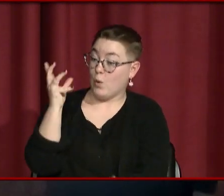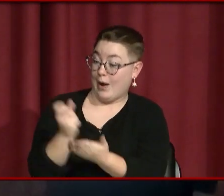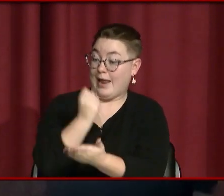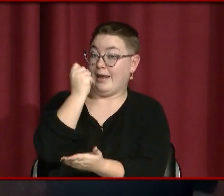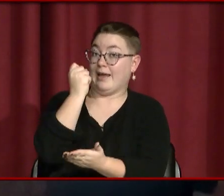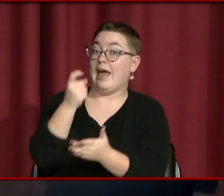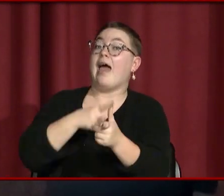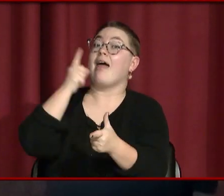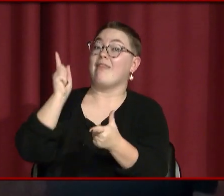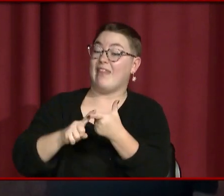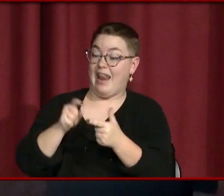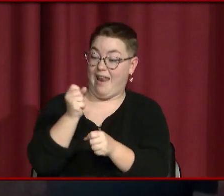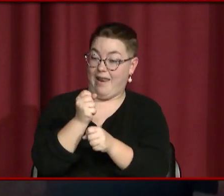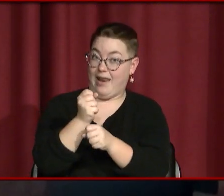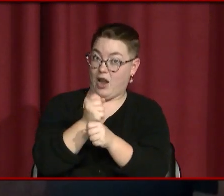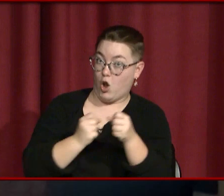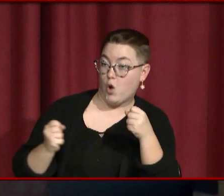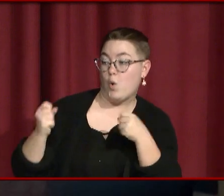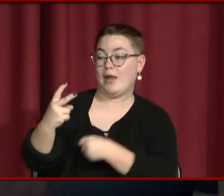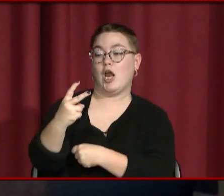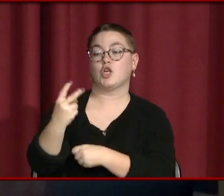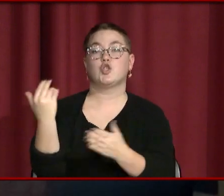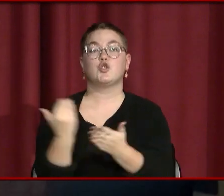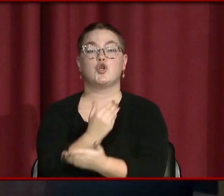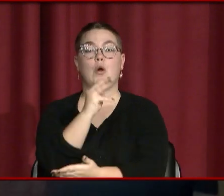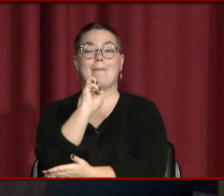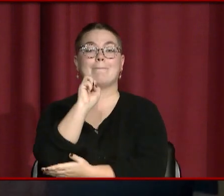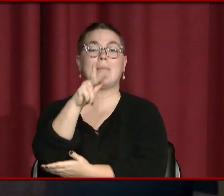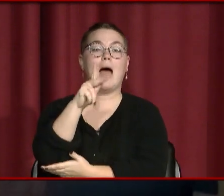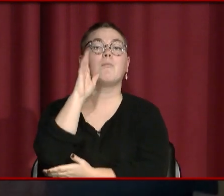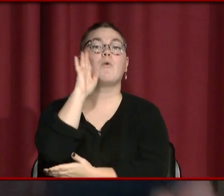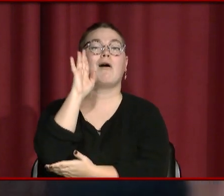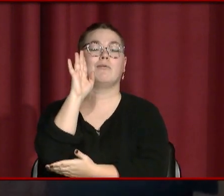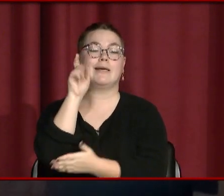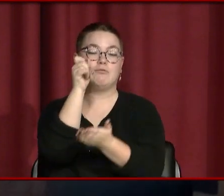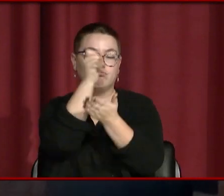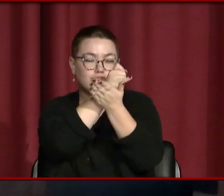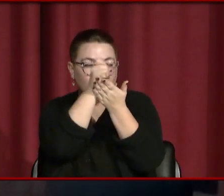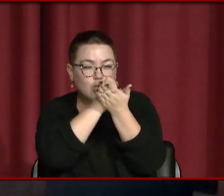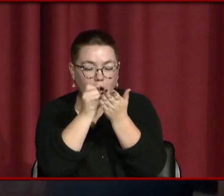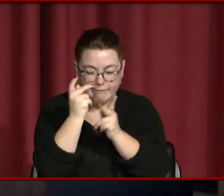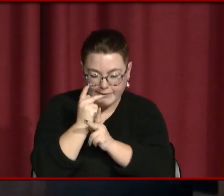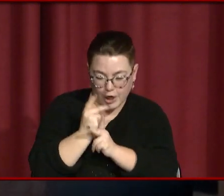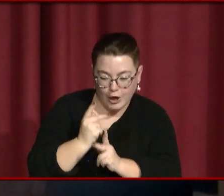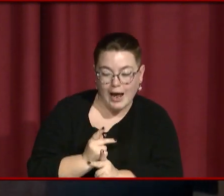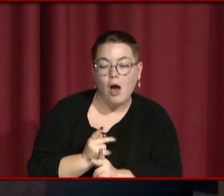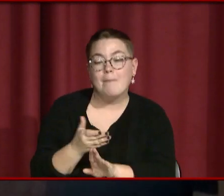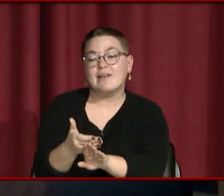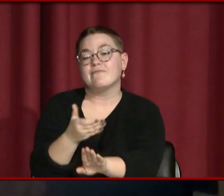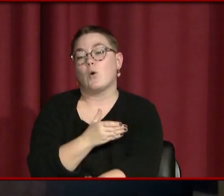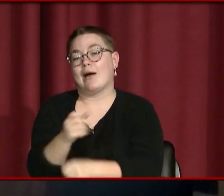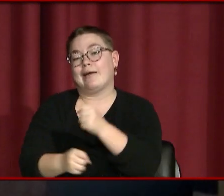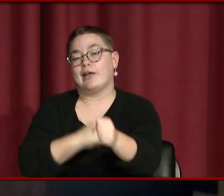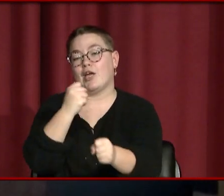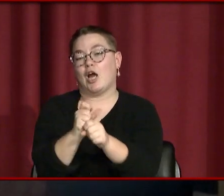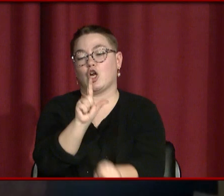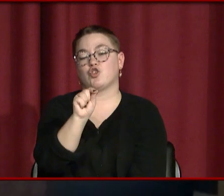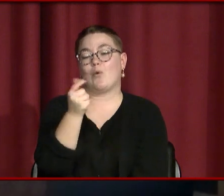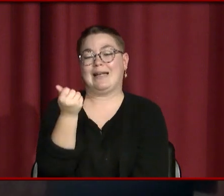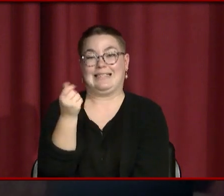new maps that would be in effect before 2026. So actually have a chance for